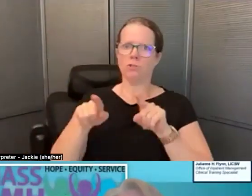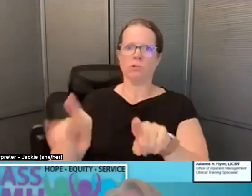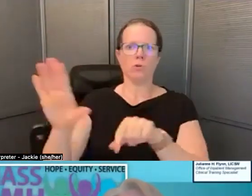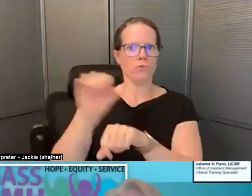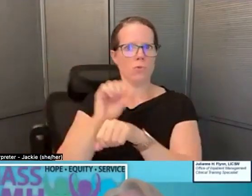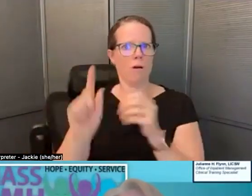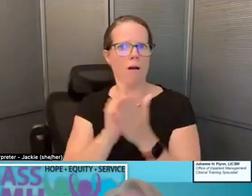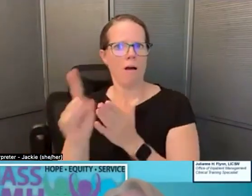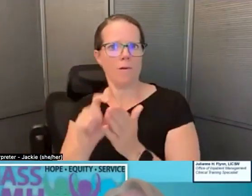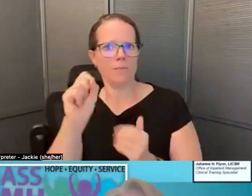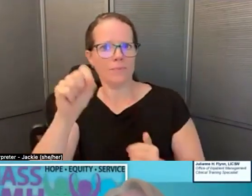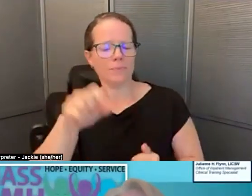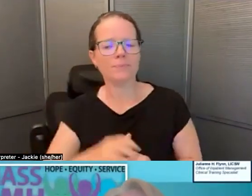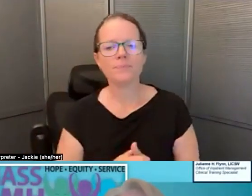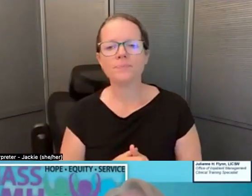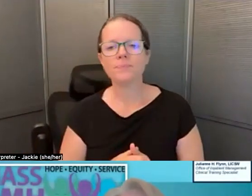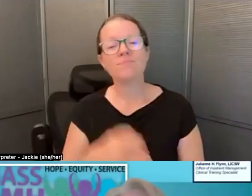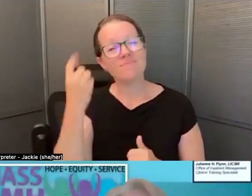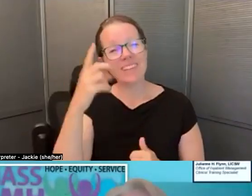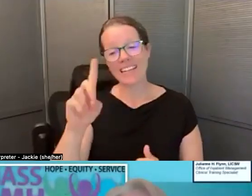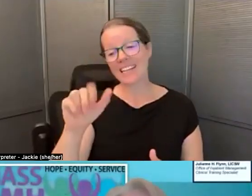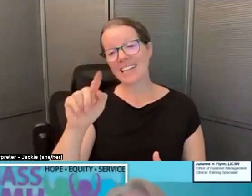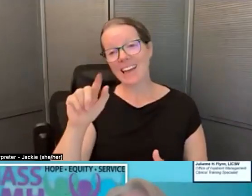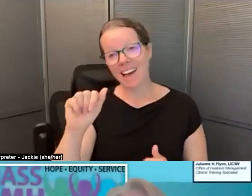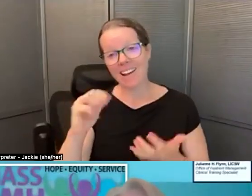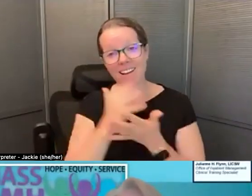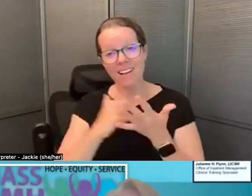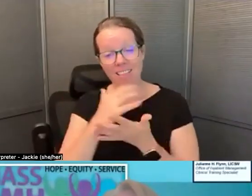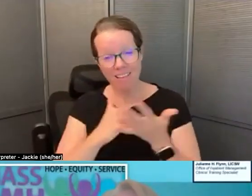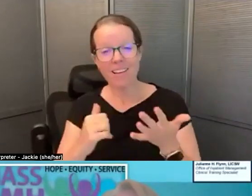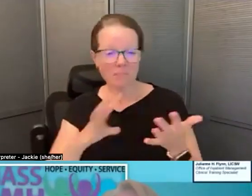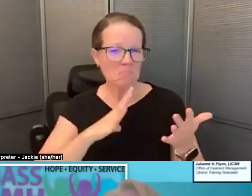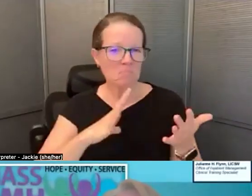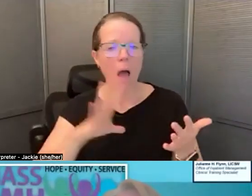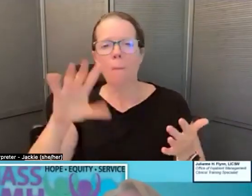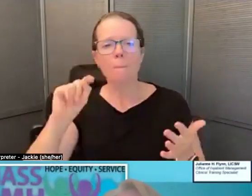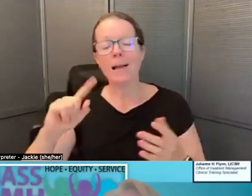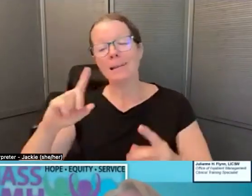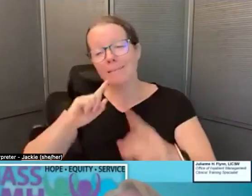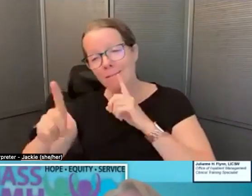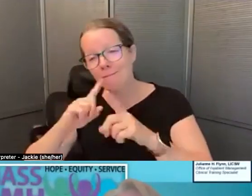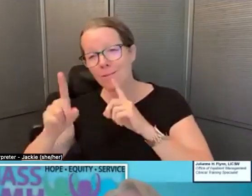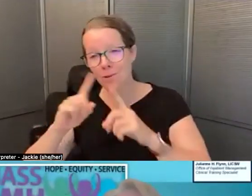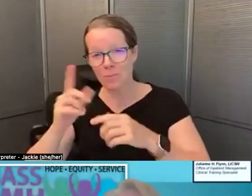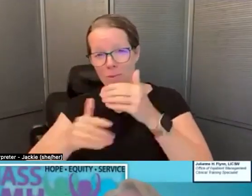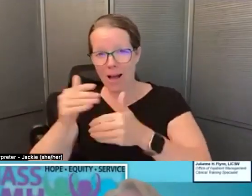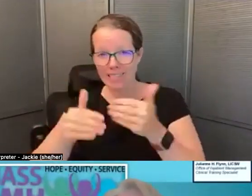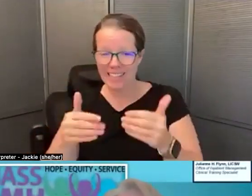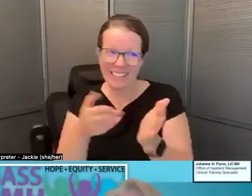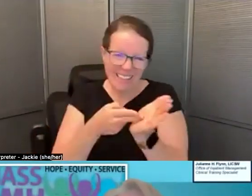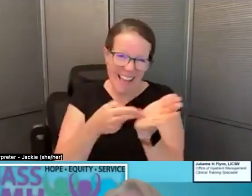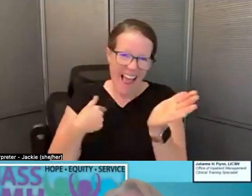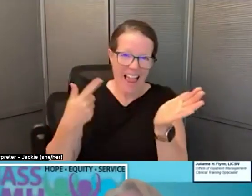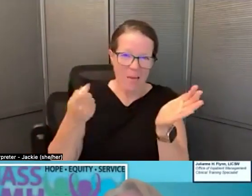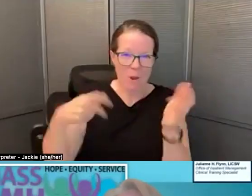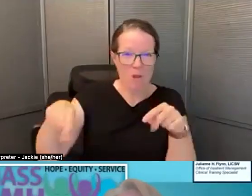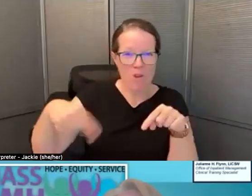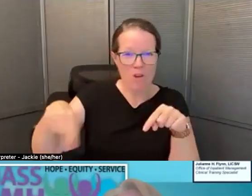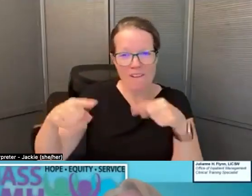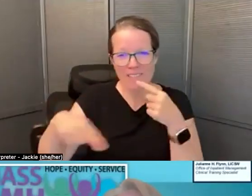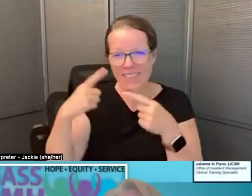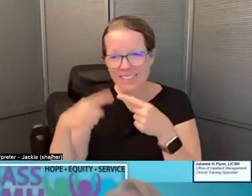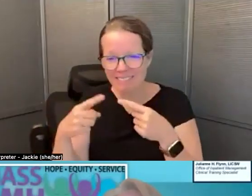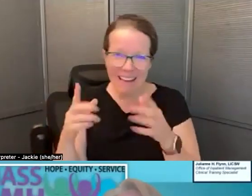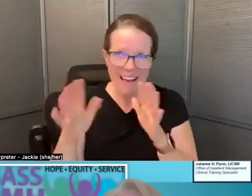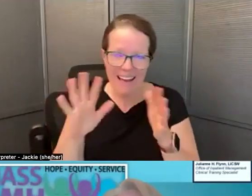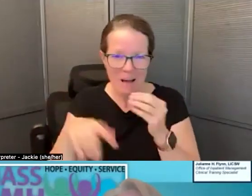data collection. That was fine, but the interview process and everything, a little nervous about that, but I was